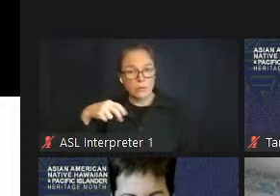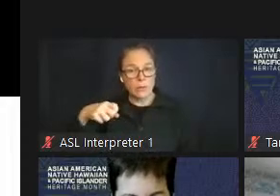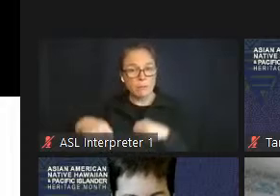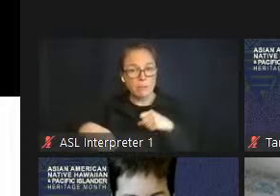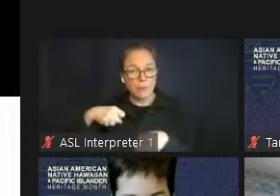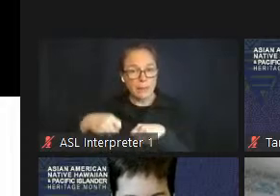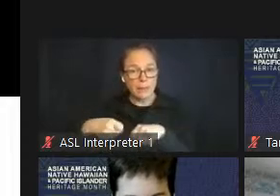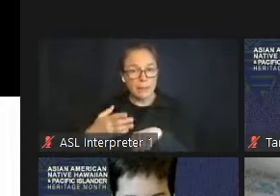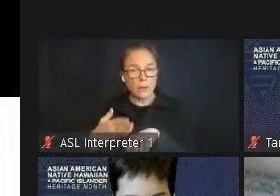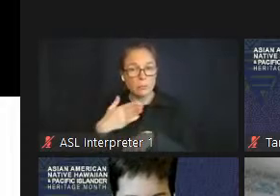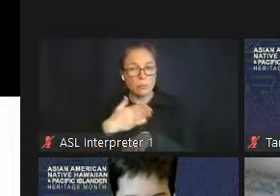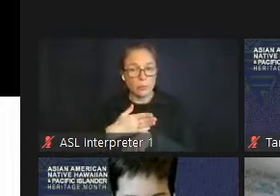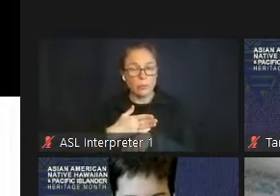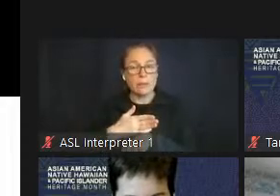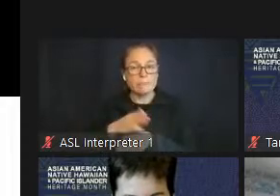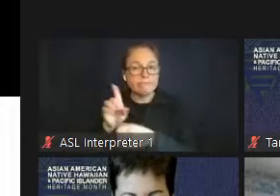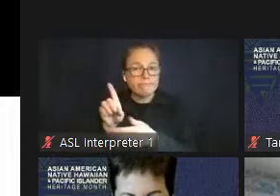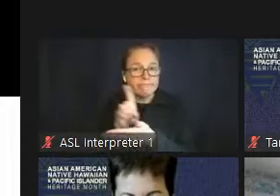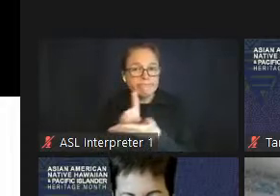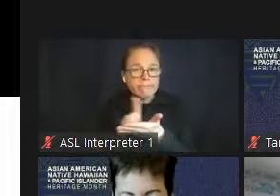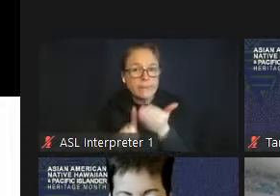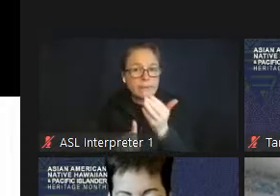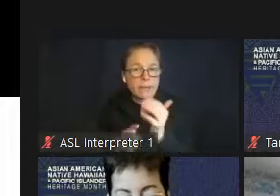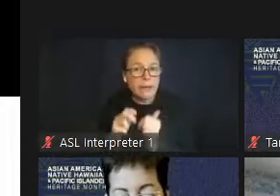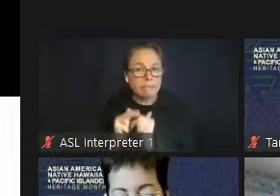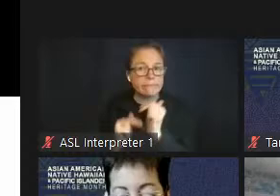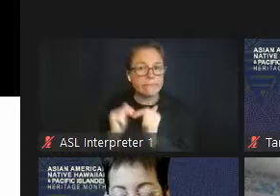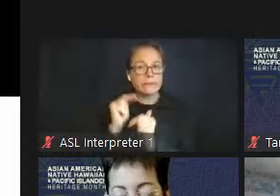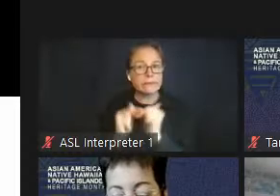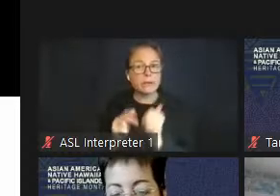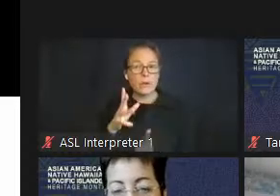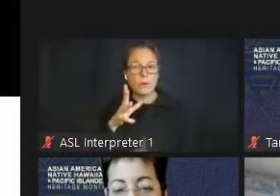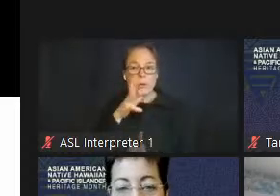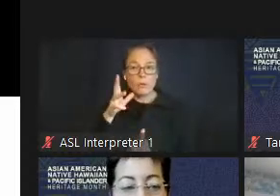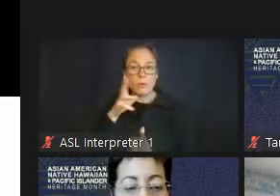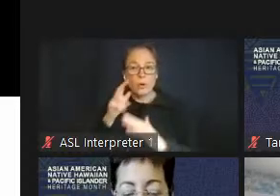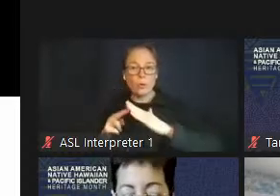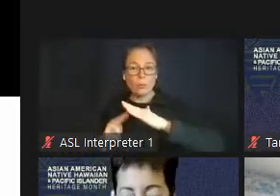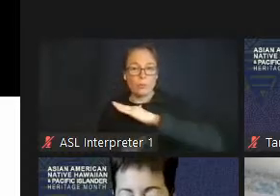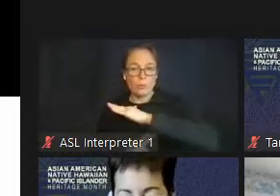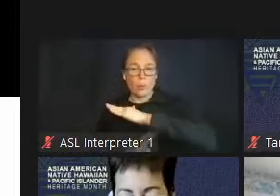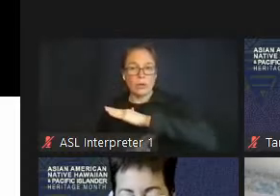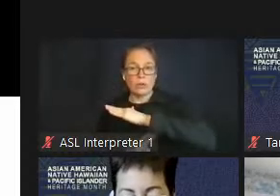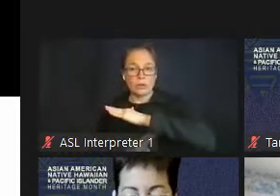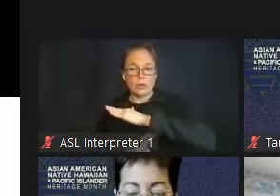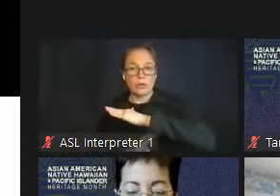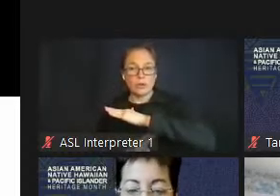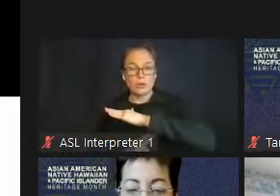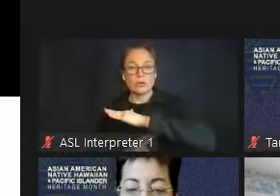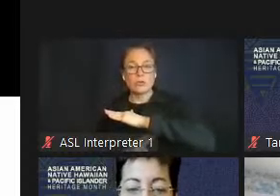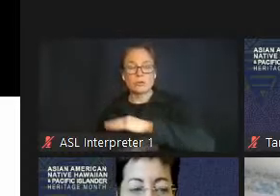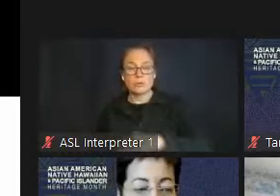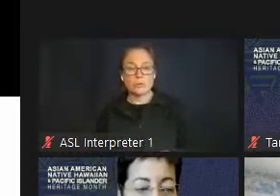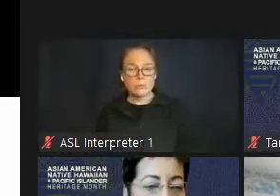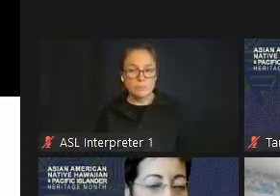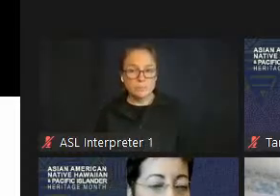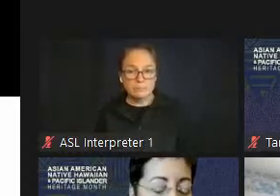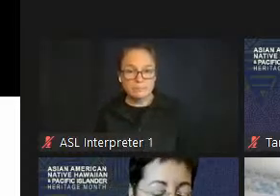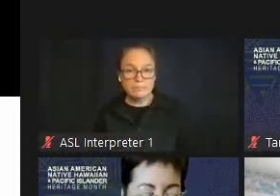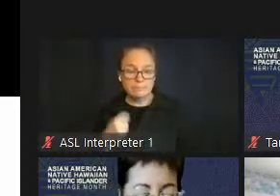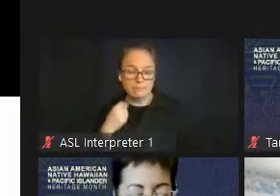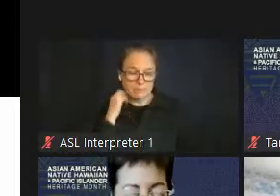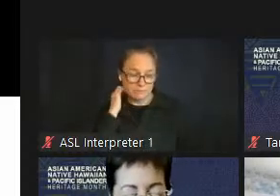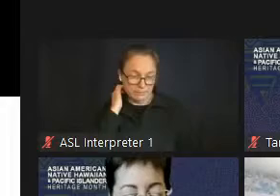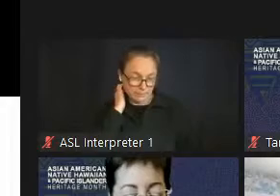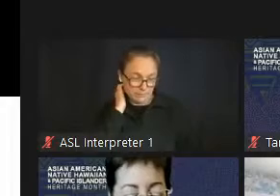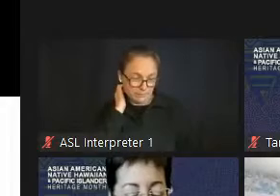improvements and design and construction of a rural bridge, Stringtown Road Bridge. Next slide.